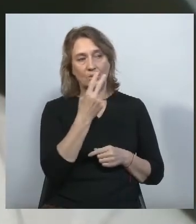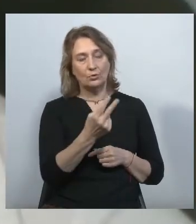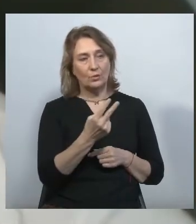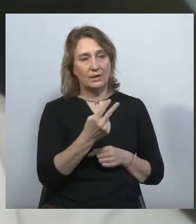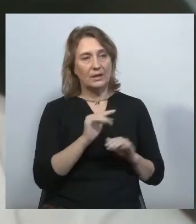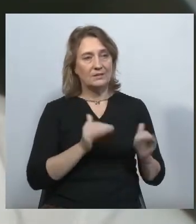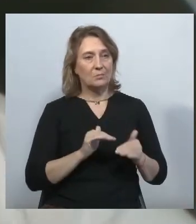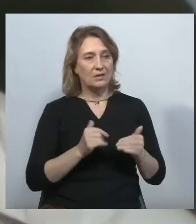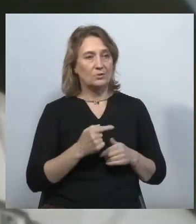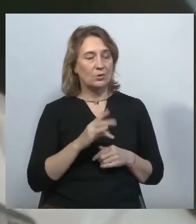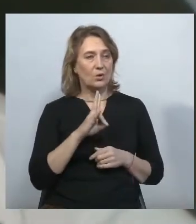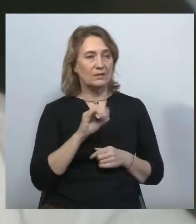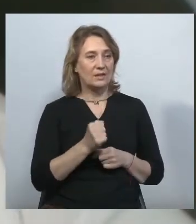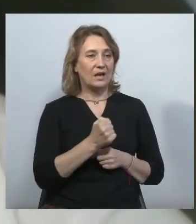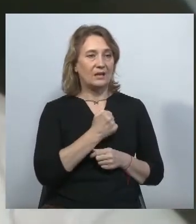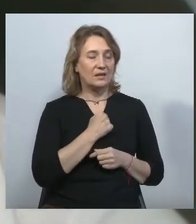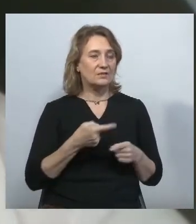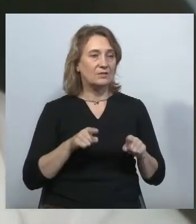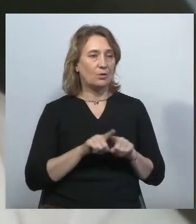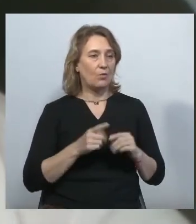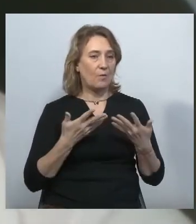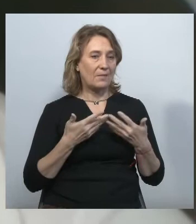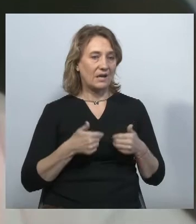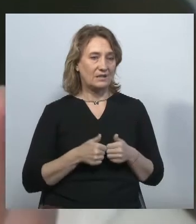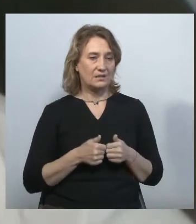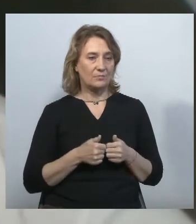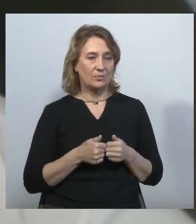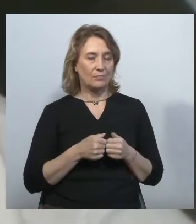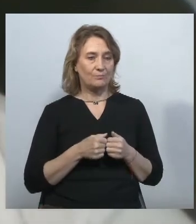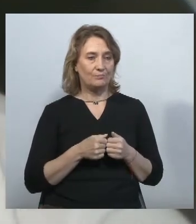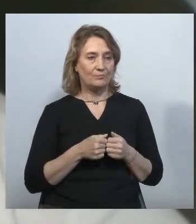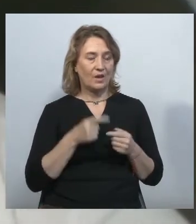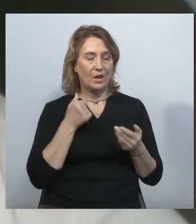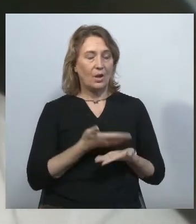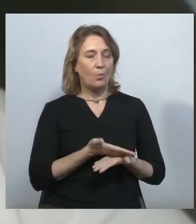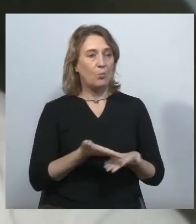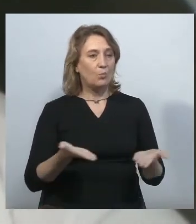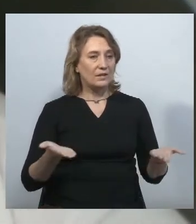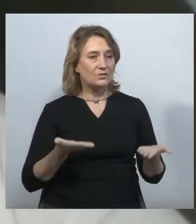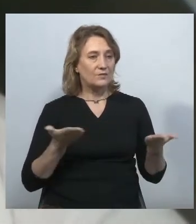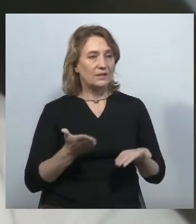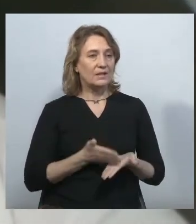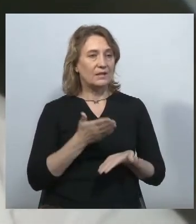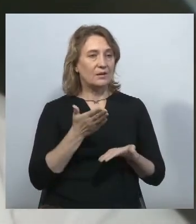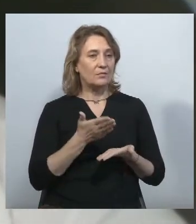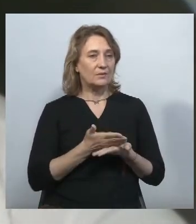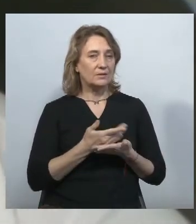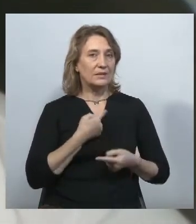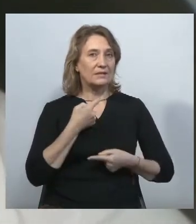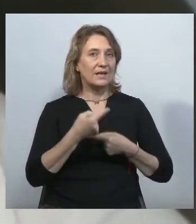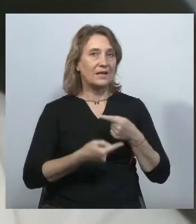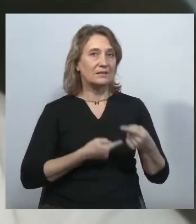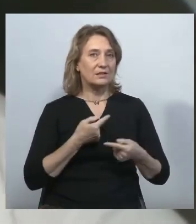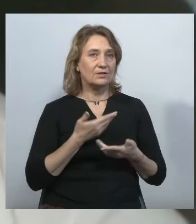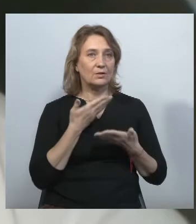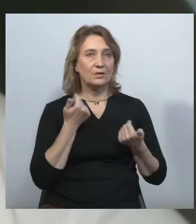the audience might decrease, or the advertisers might decrease. What we lack is a public mechanism which